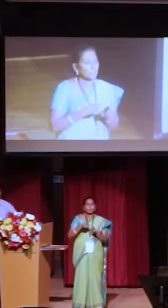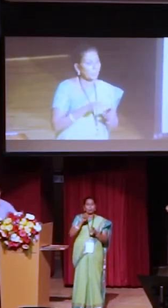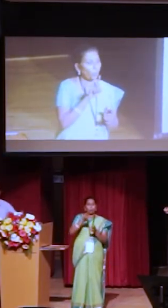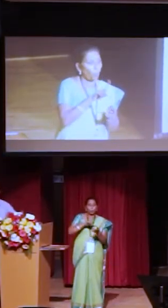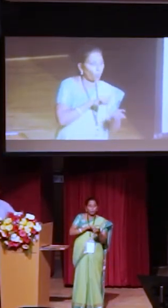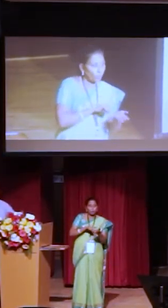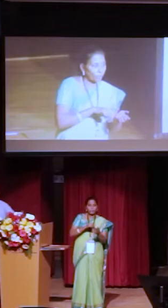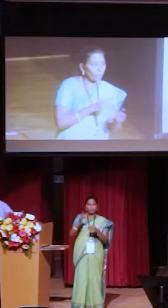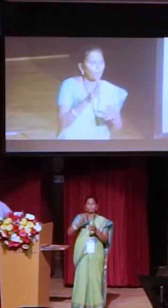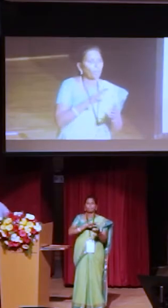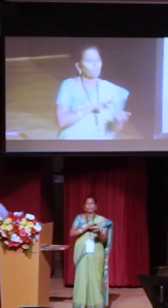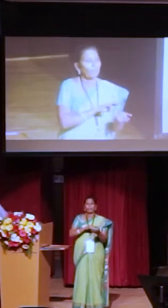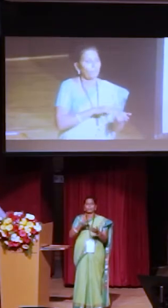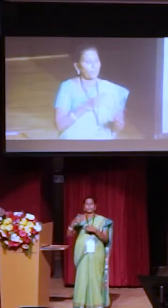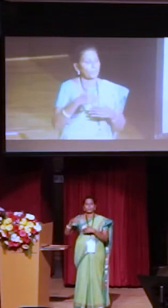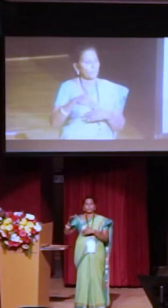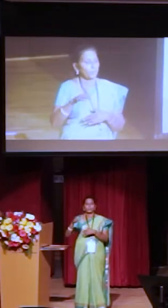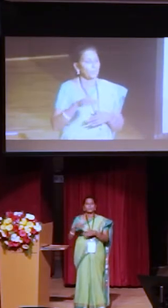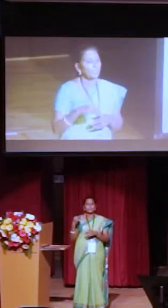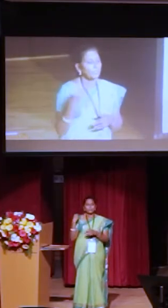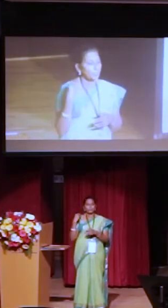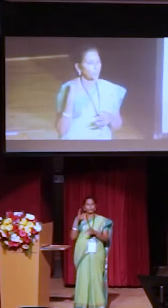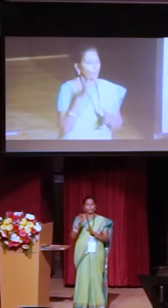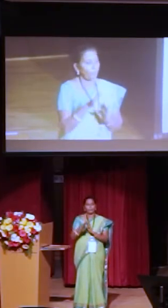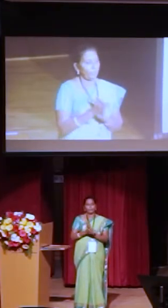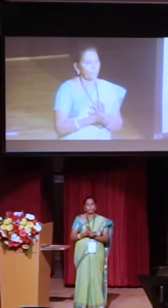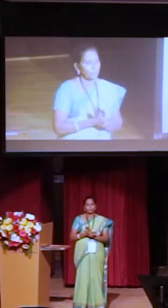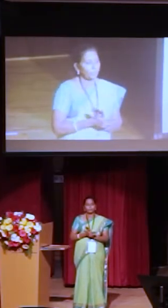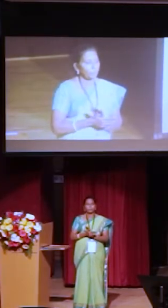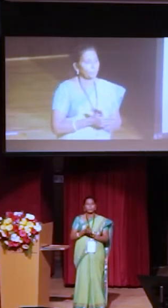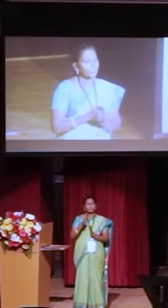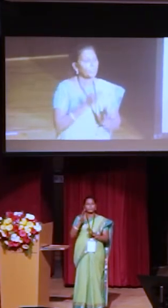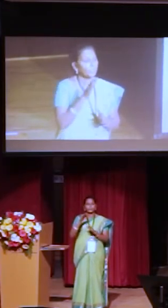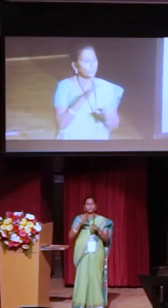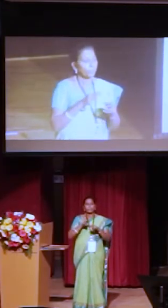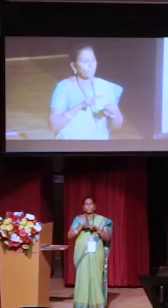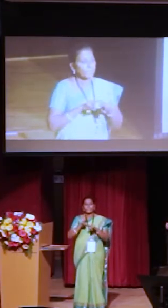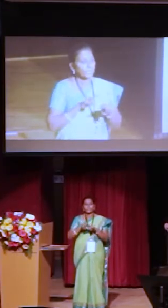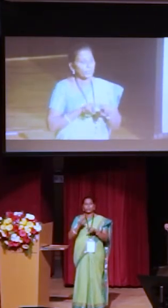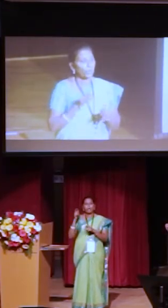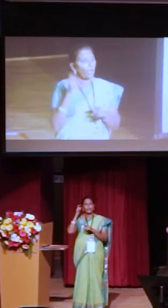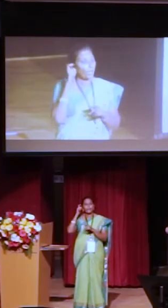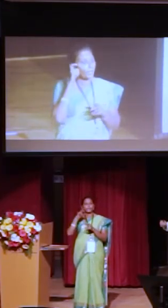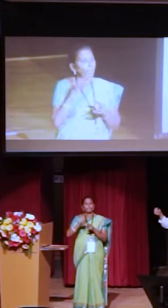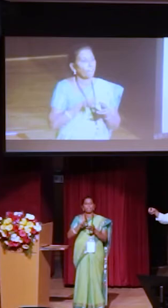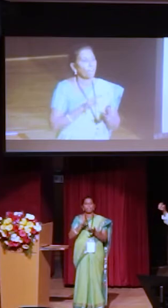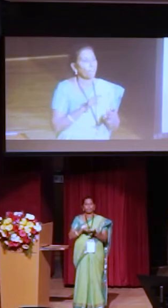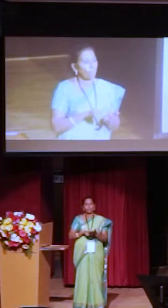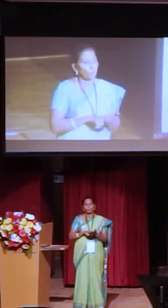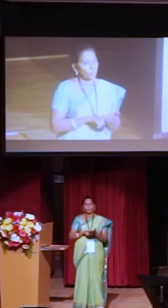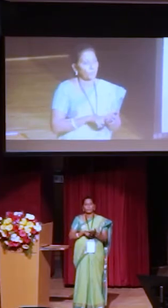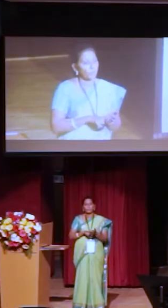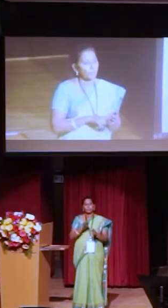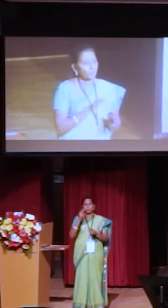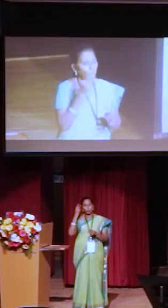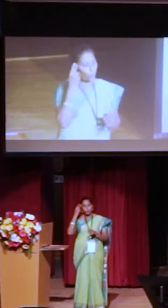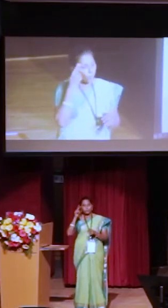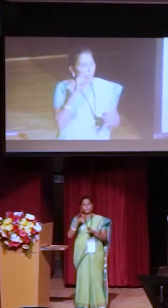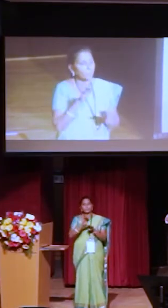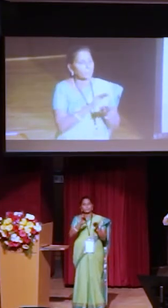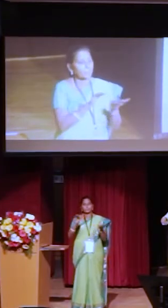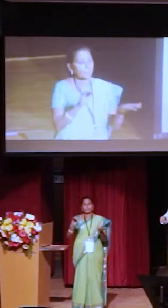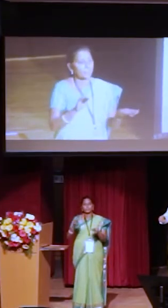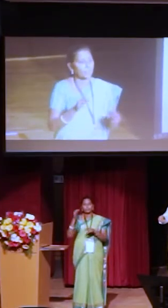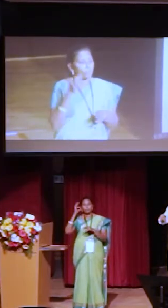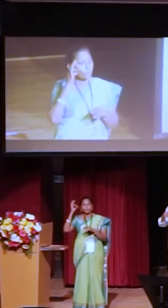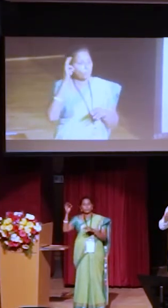hour, you have to spend 3 hours on the road. It's a huge barrier. If I can have facilitators with Android phone, knowing that these children have